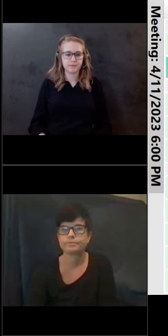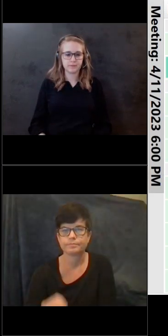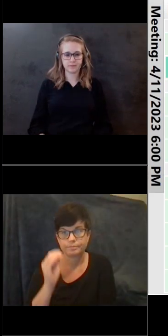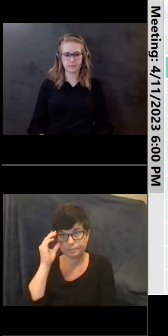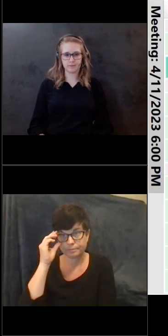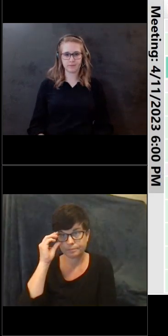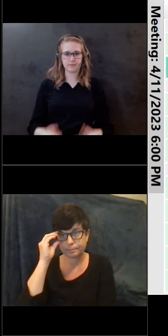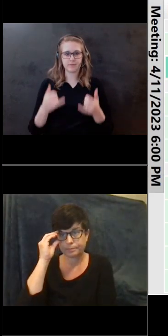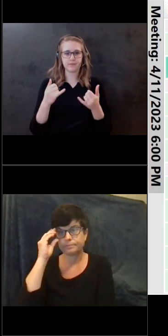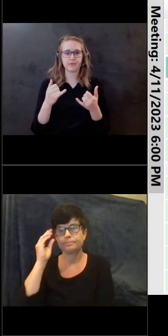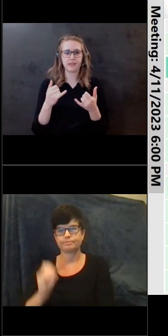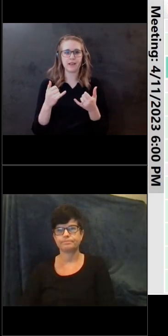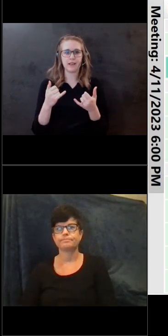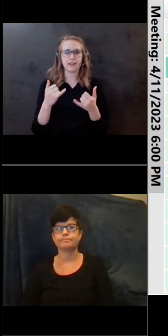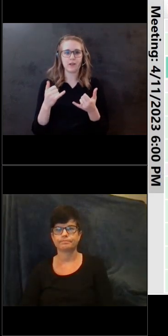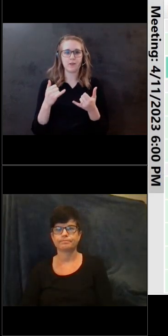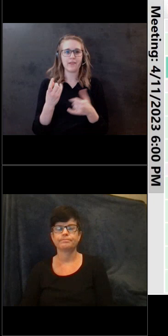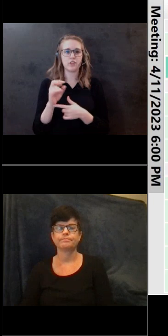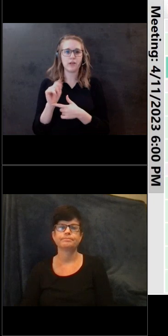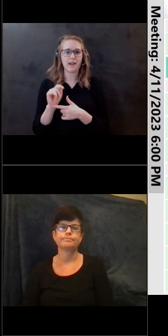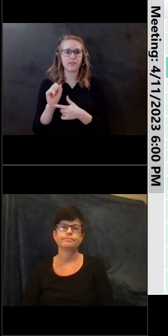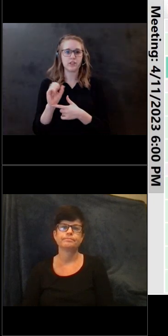scope of work for